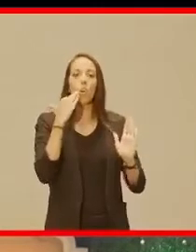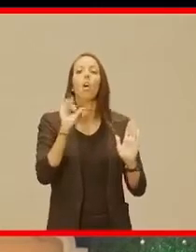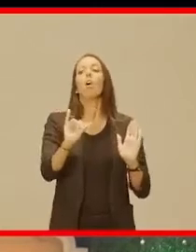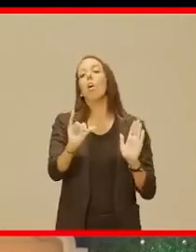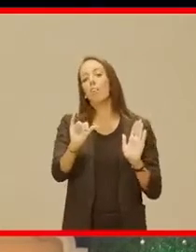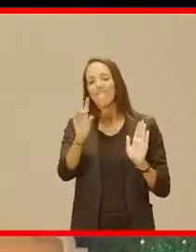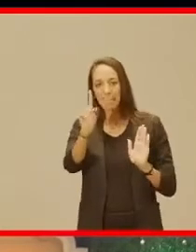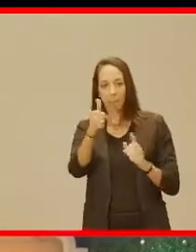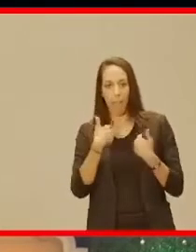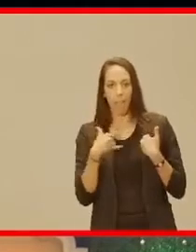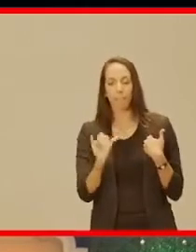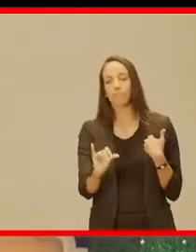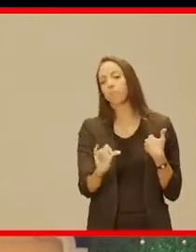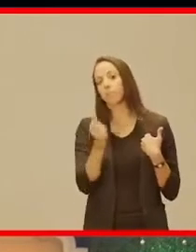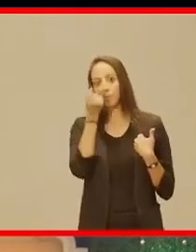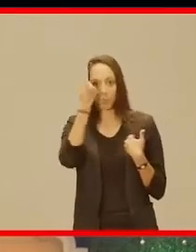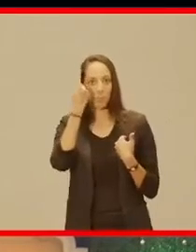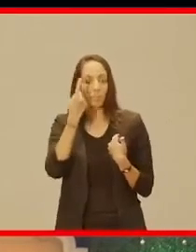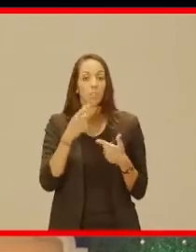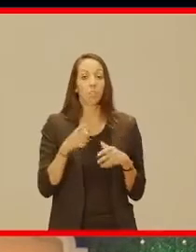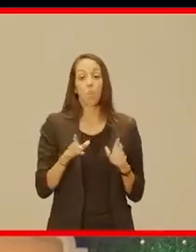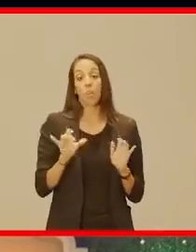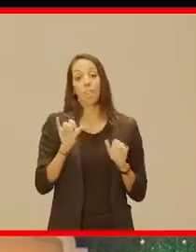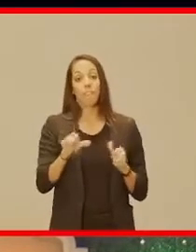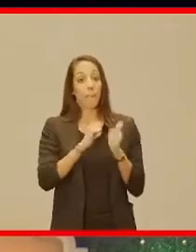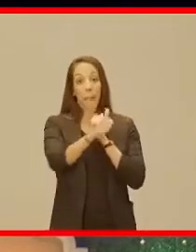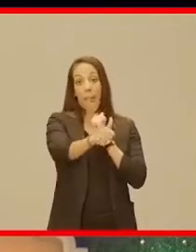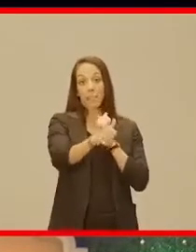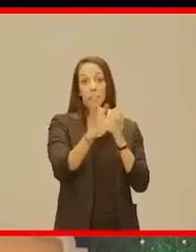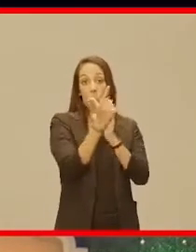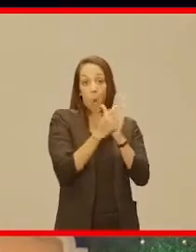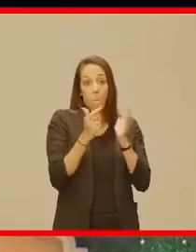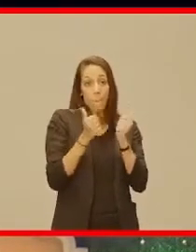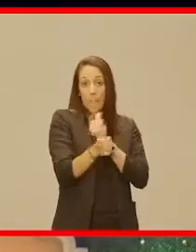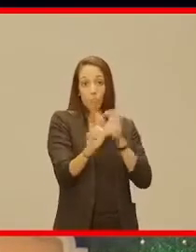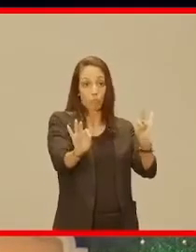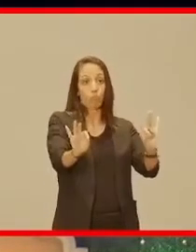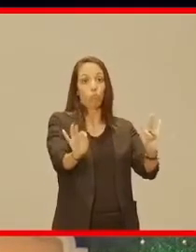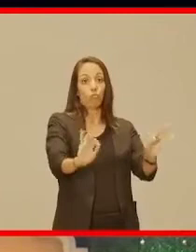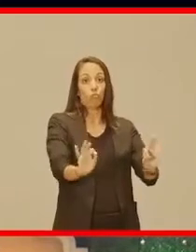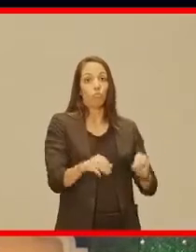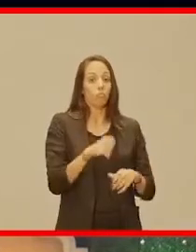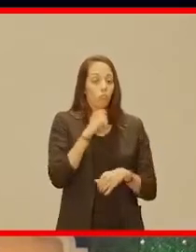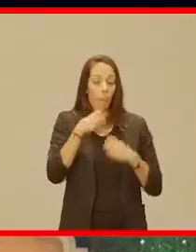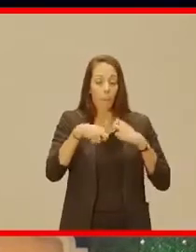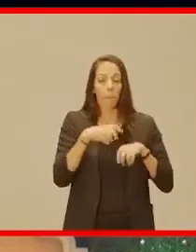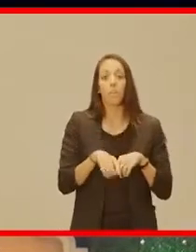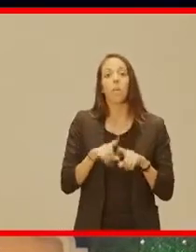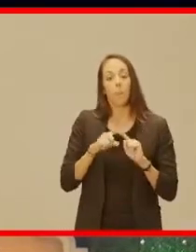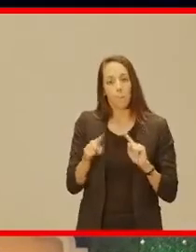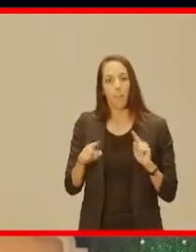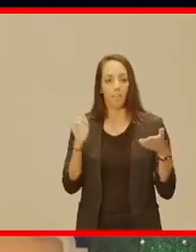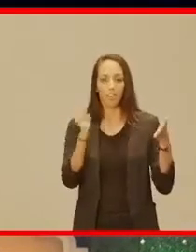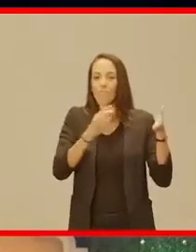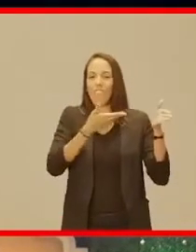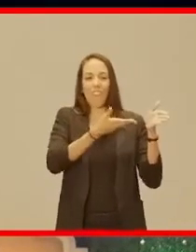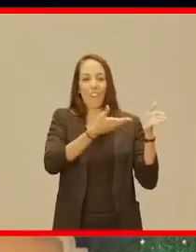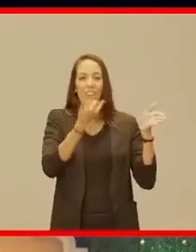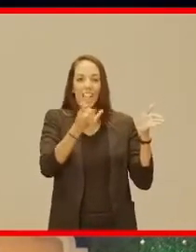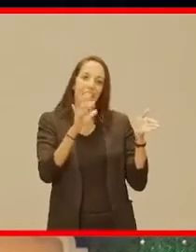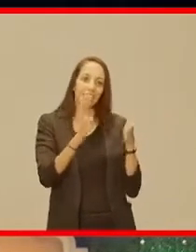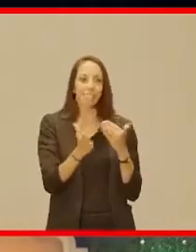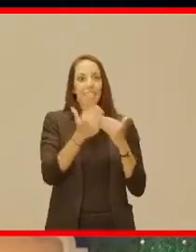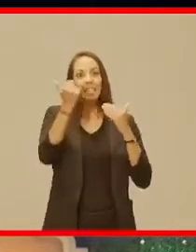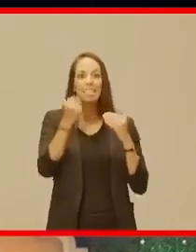would identify you as having a disability, so that if you got pulled over or if they looked at your driver's license, they could see on that you